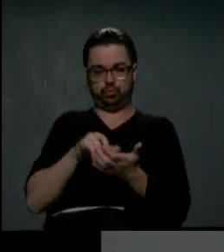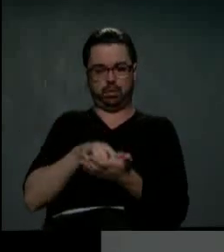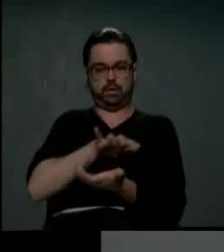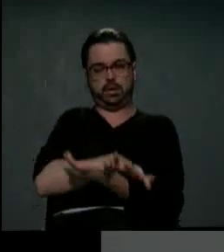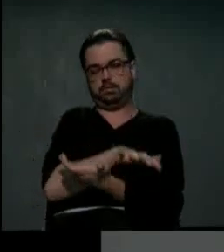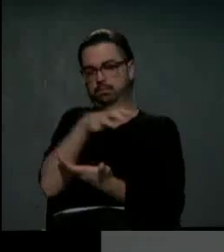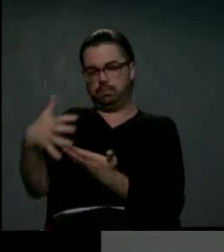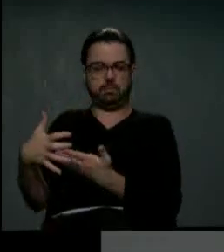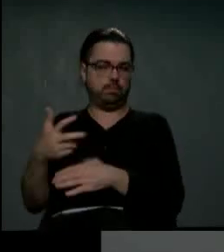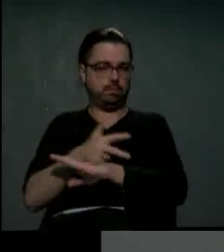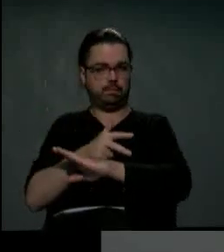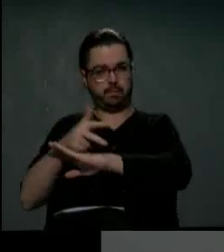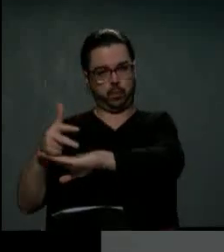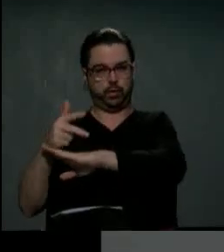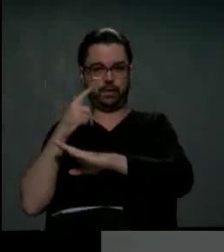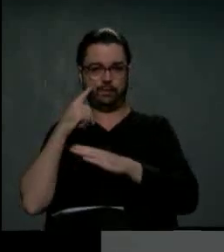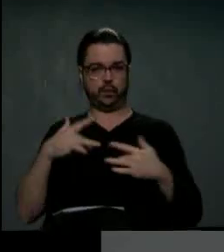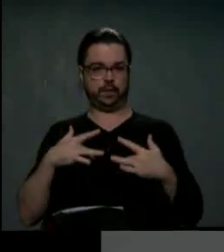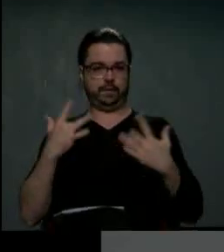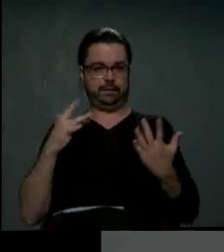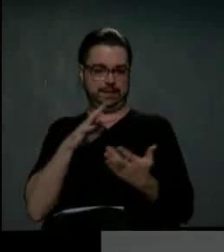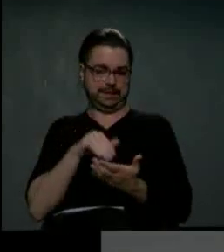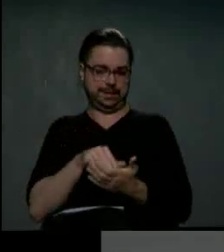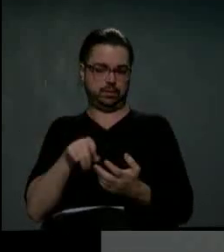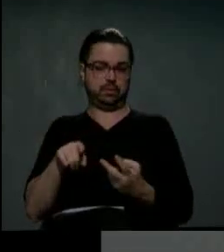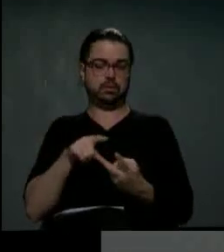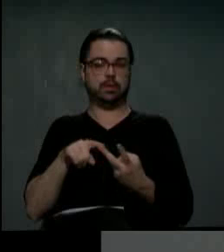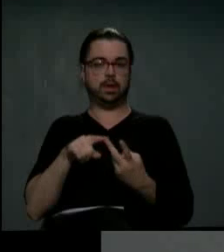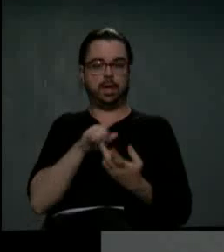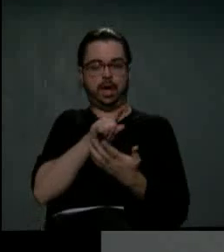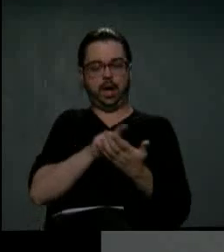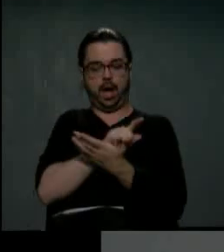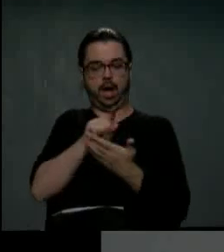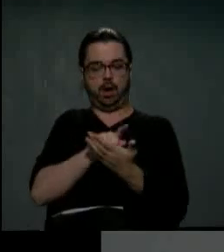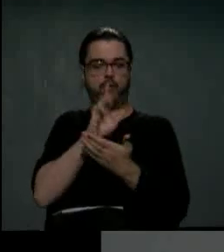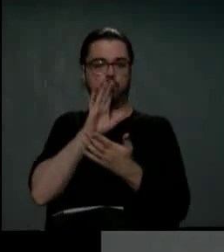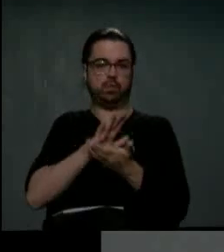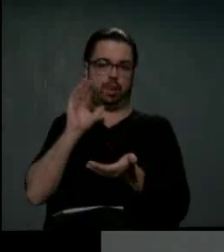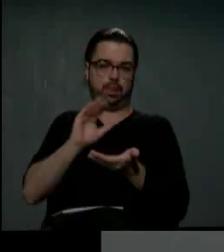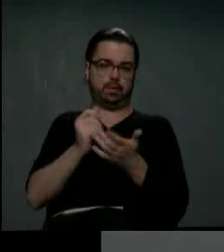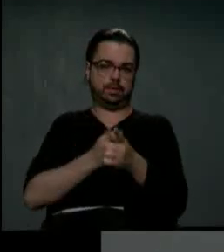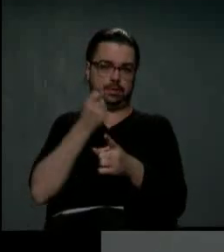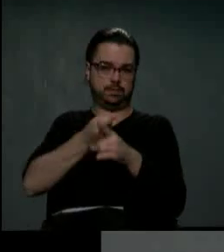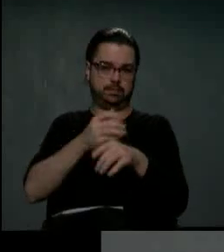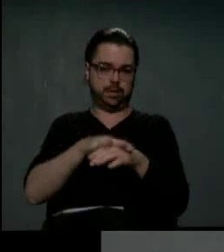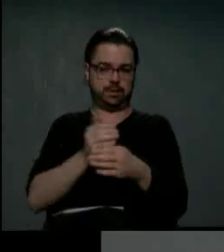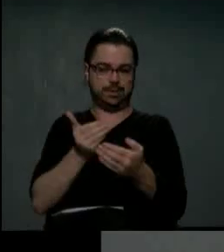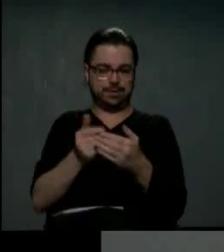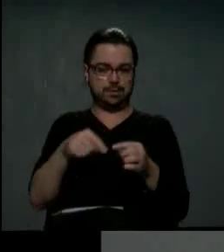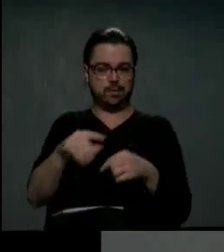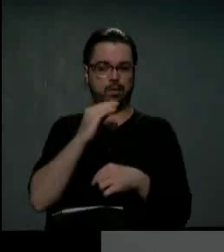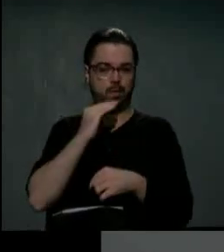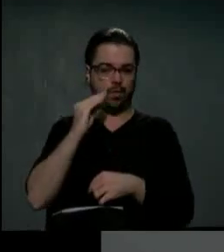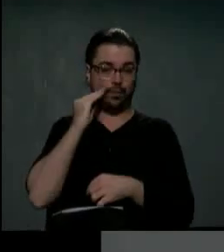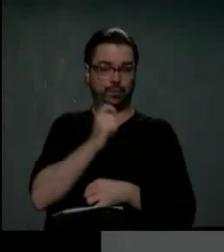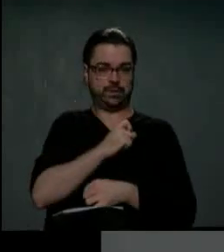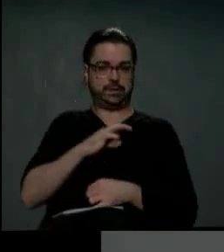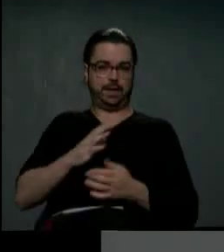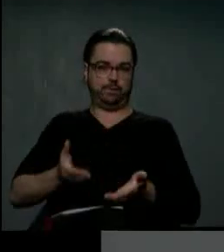required for an event center and would have hours that would have less of an impact on the nearby adjacent homes. Staff recommends denial of the